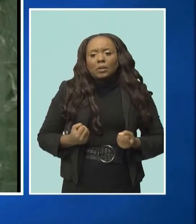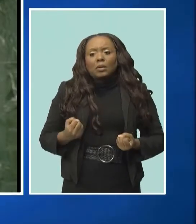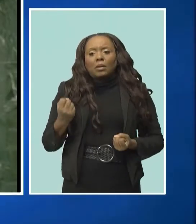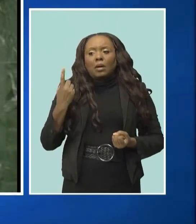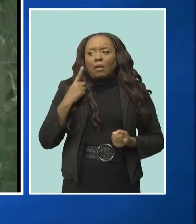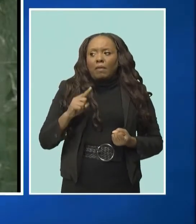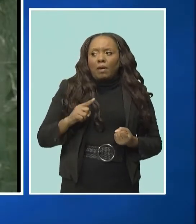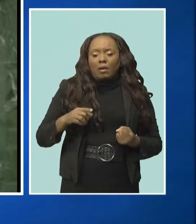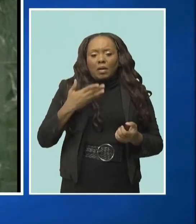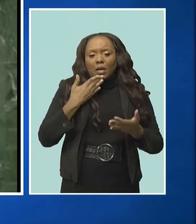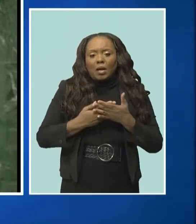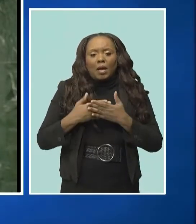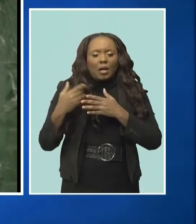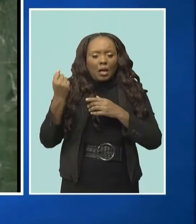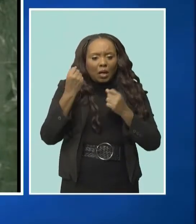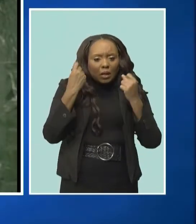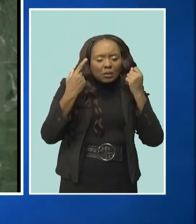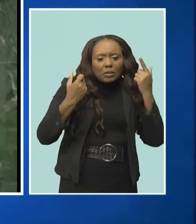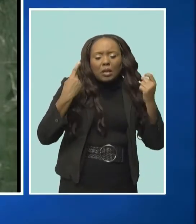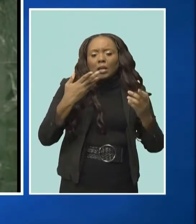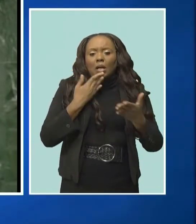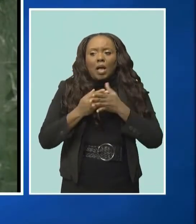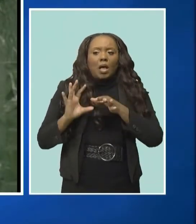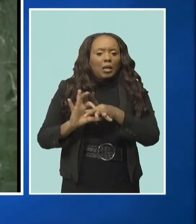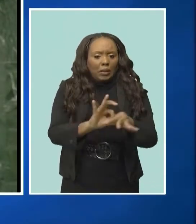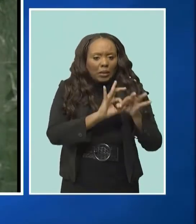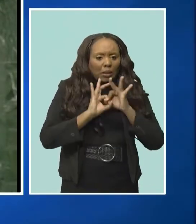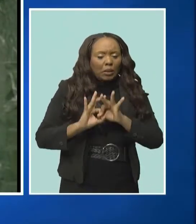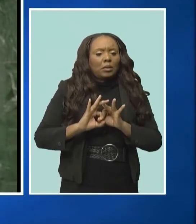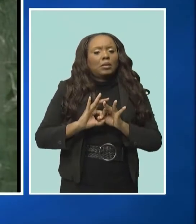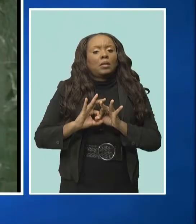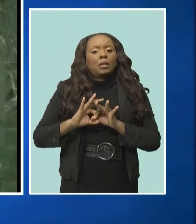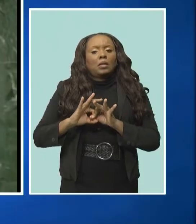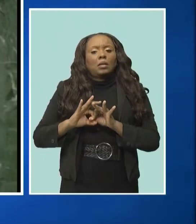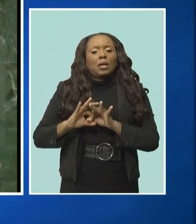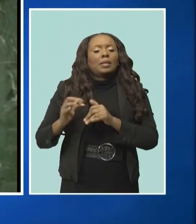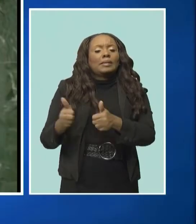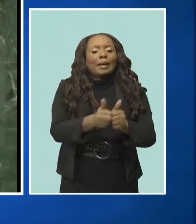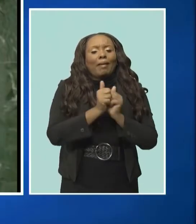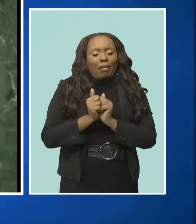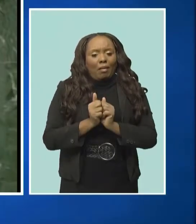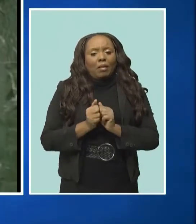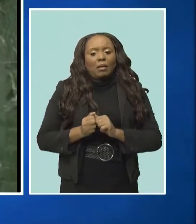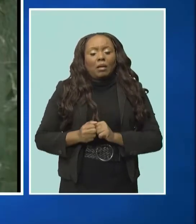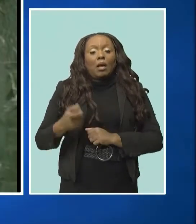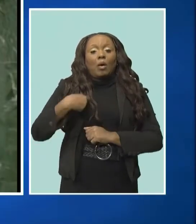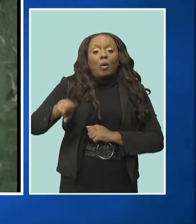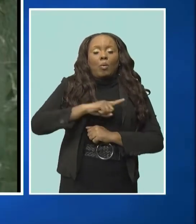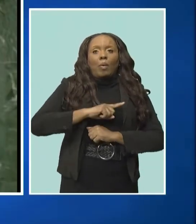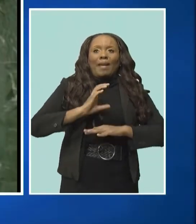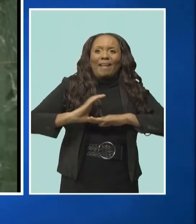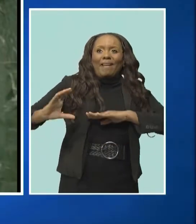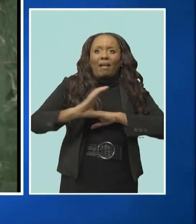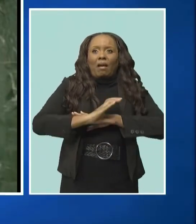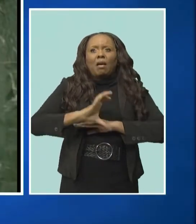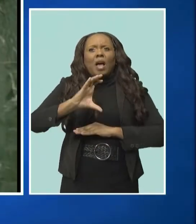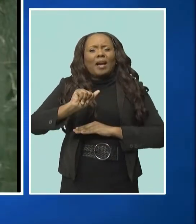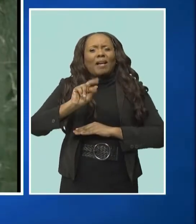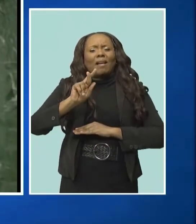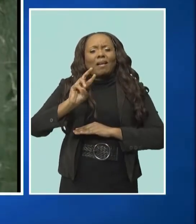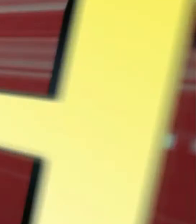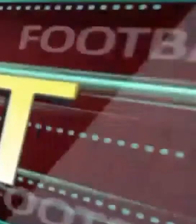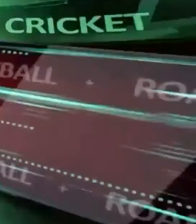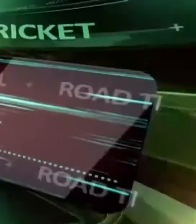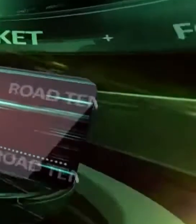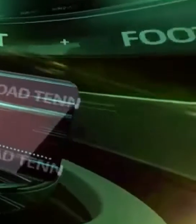mutual understanding and cooperation to achieve global peace. CARICOM remains committed to being part of this process.